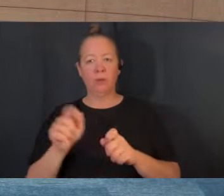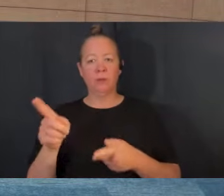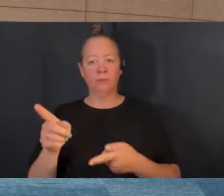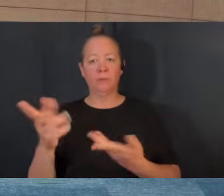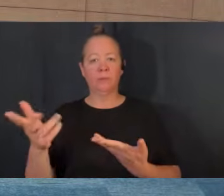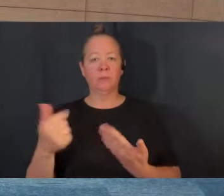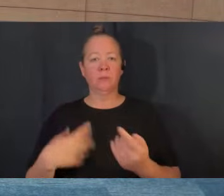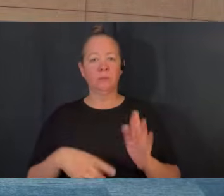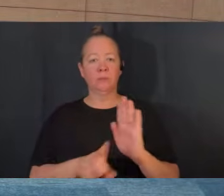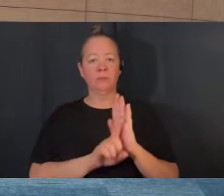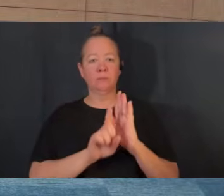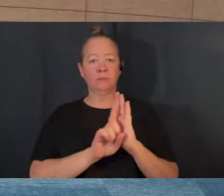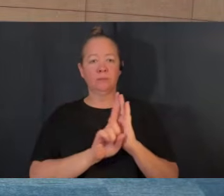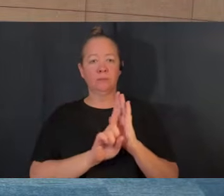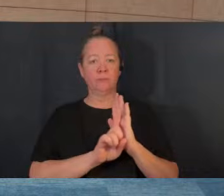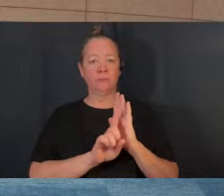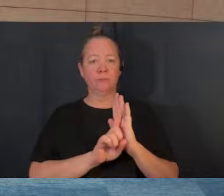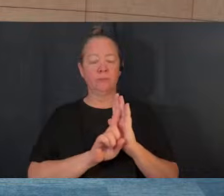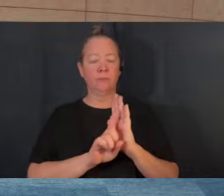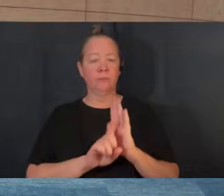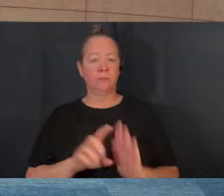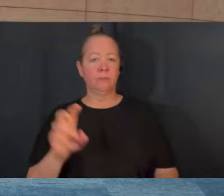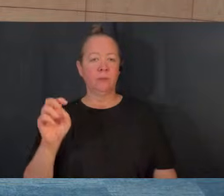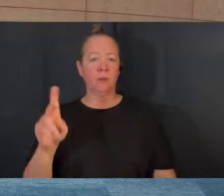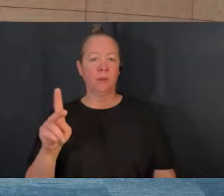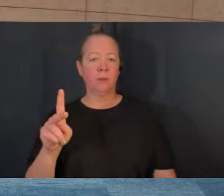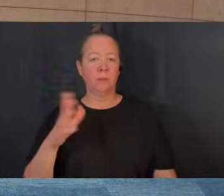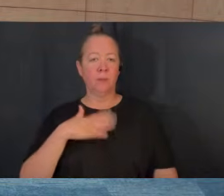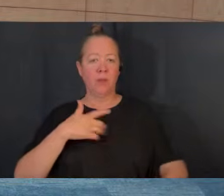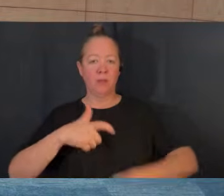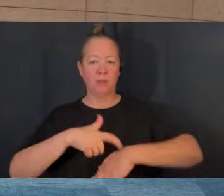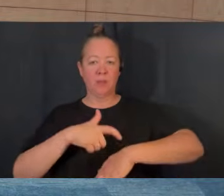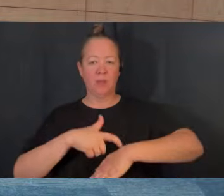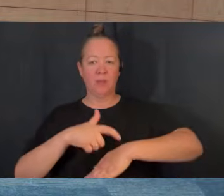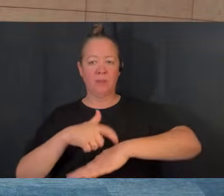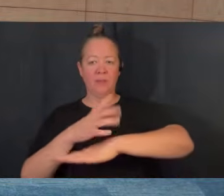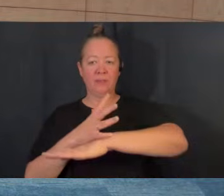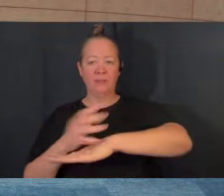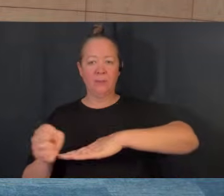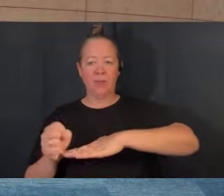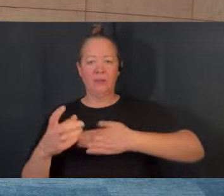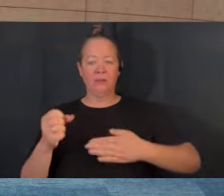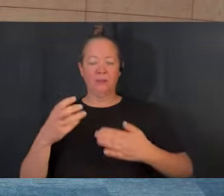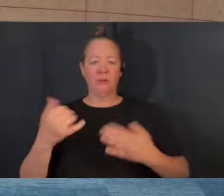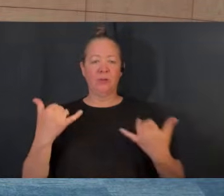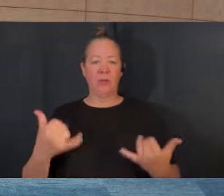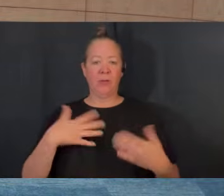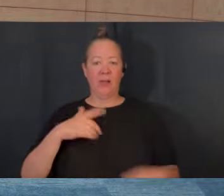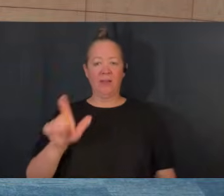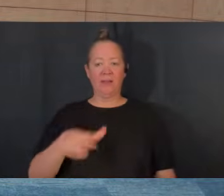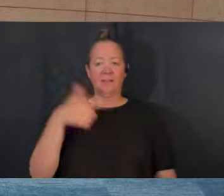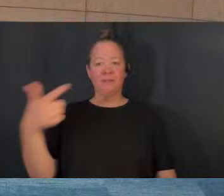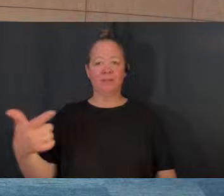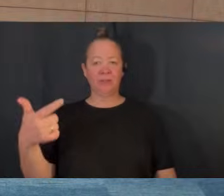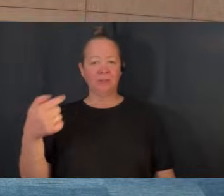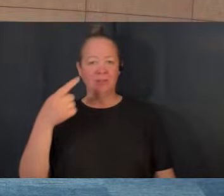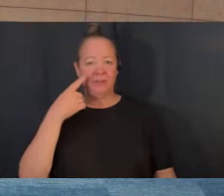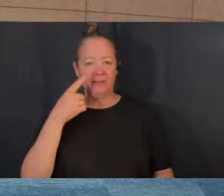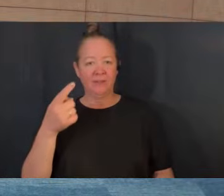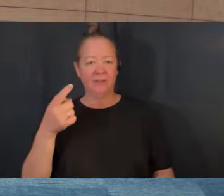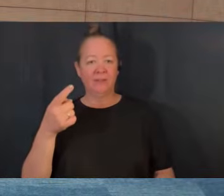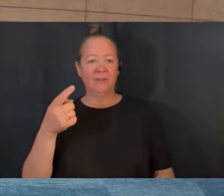us to my time has expired, so I yield to the town administrator for his